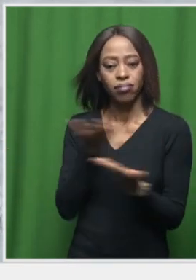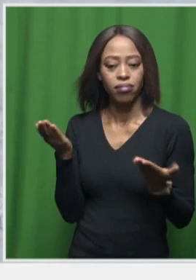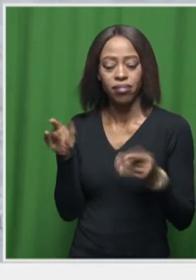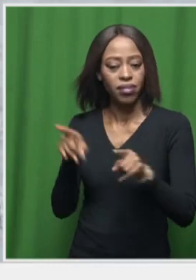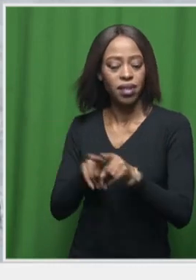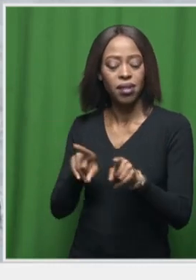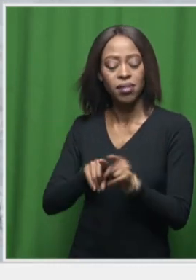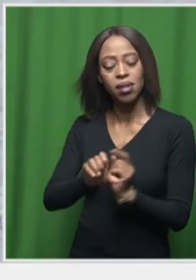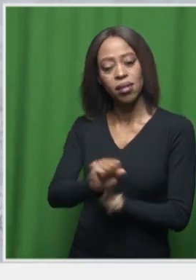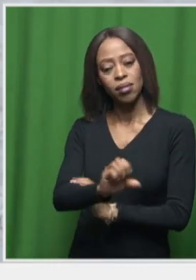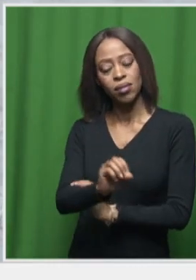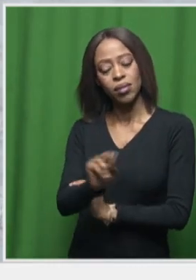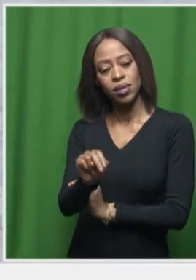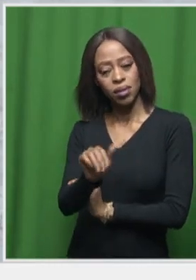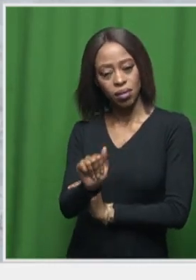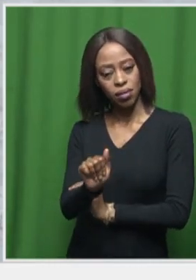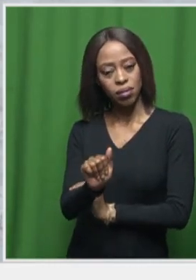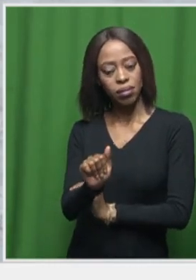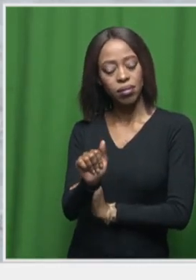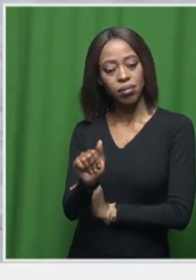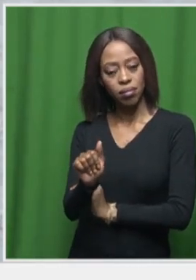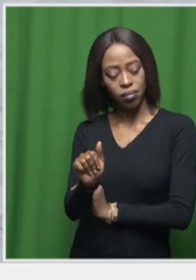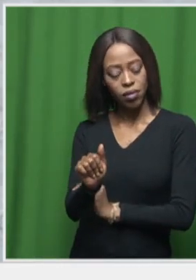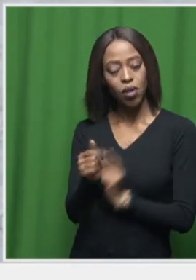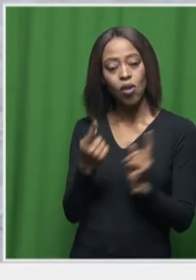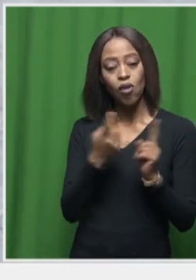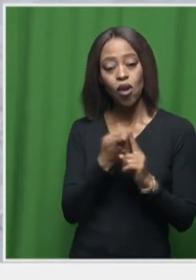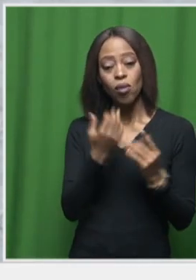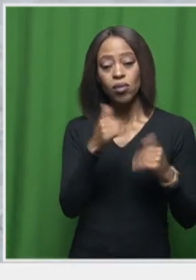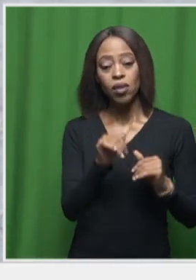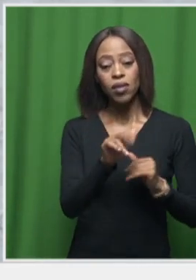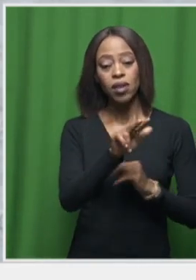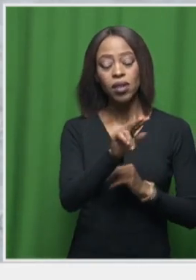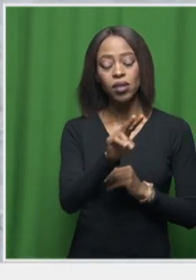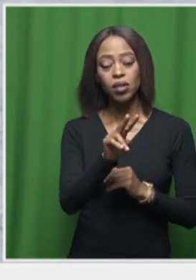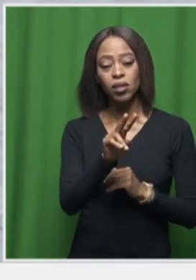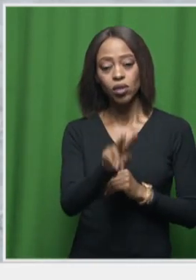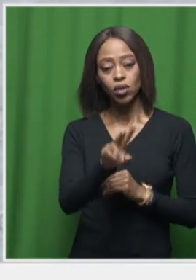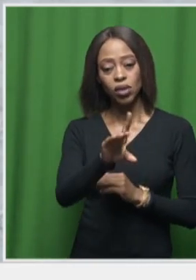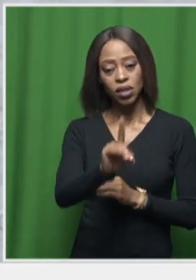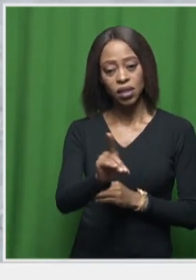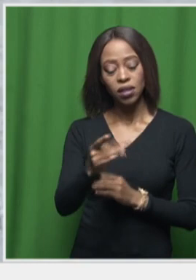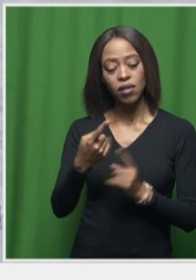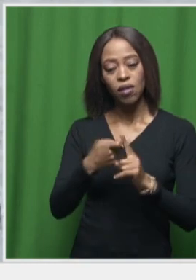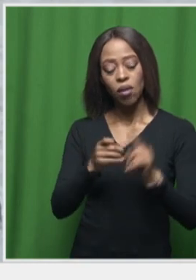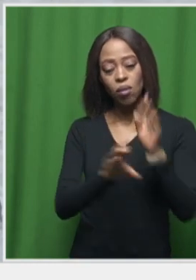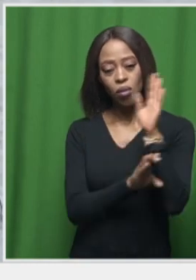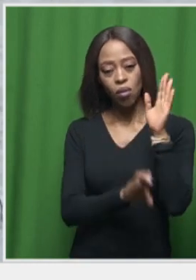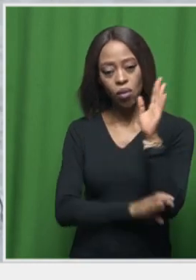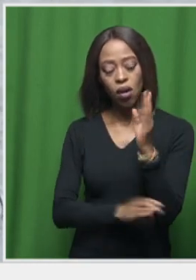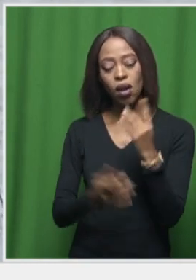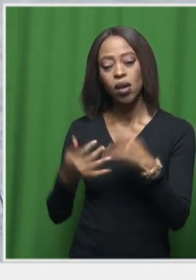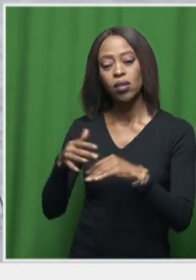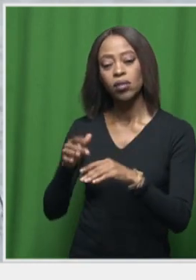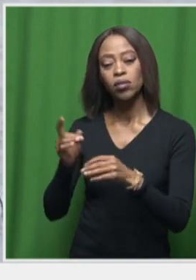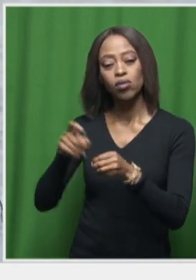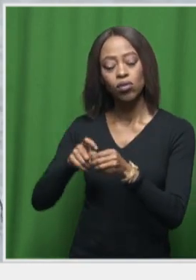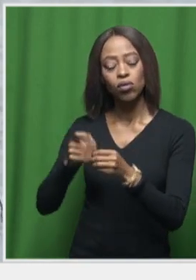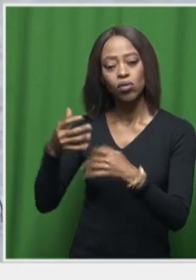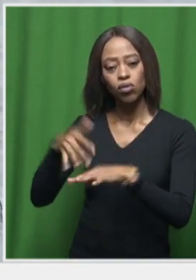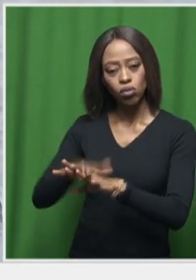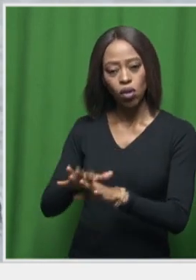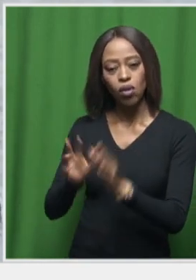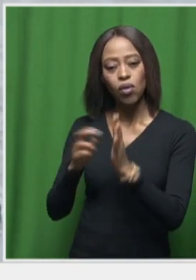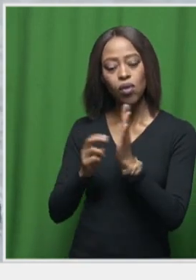SONA, which is called in terms of Section 84(2)(d) of the Constitution and Joint Rule 71, which really